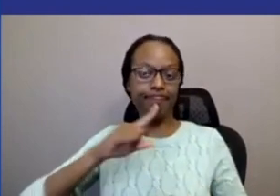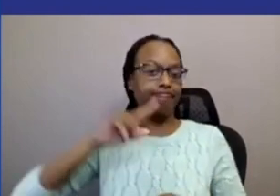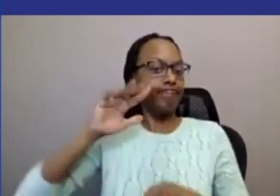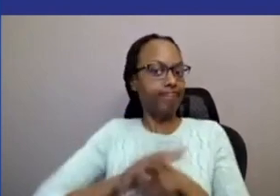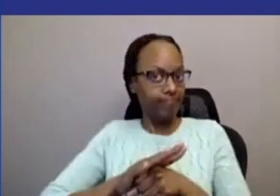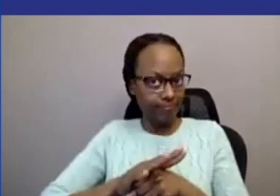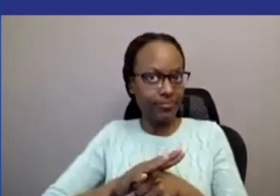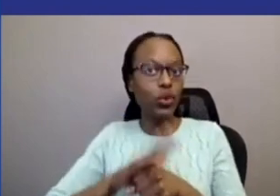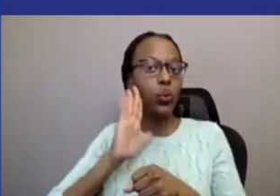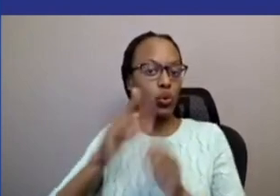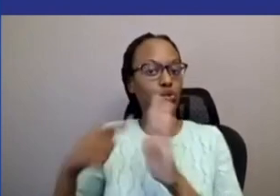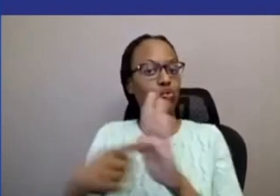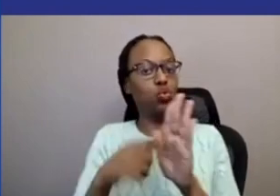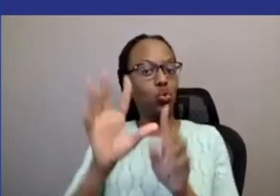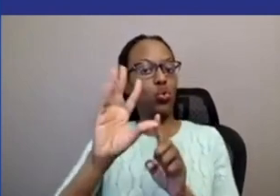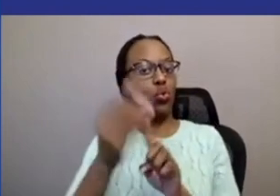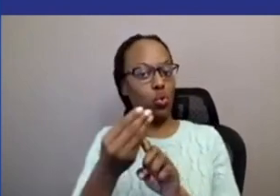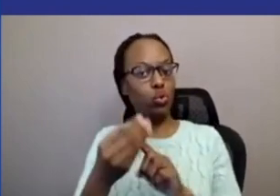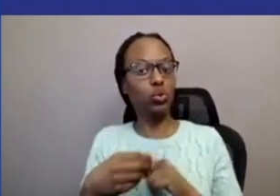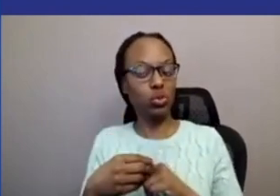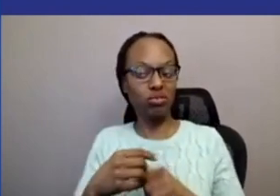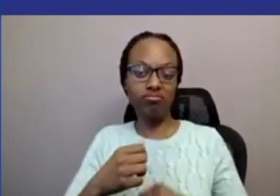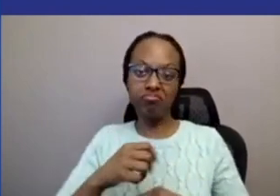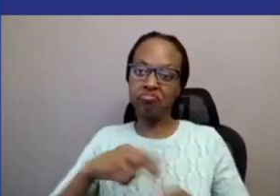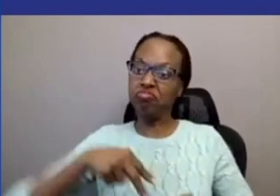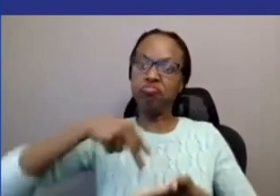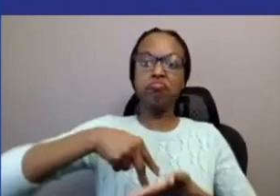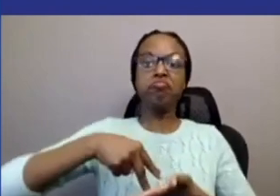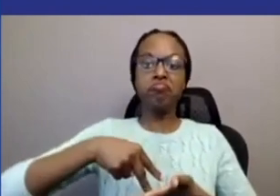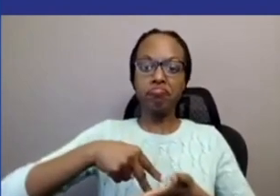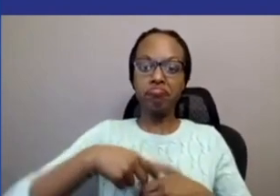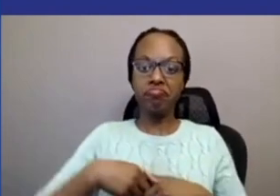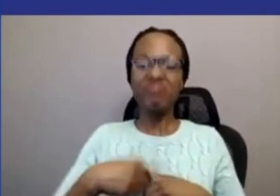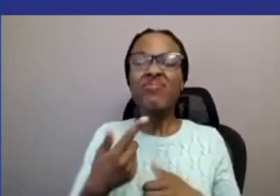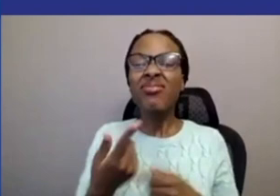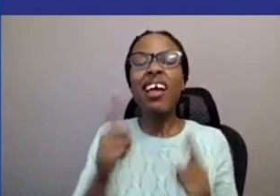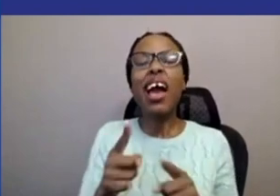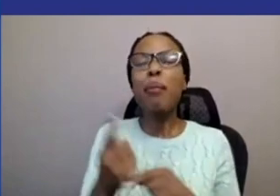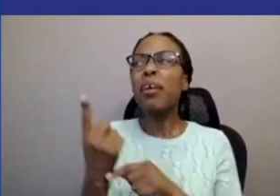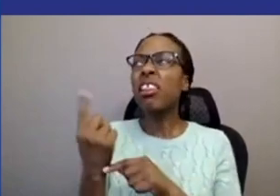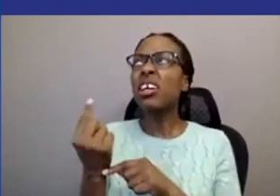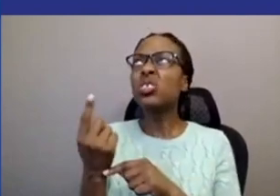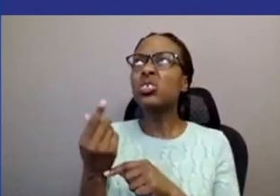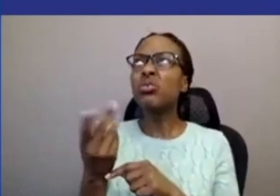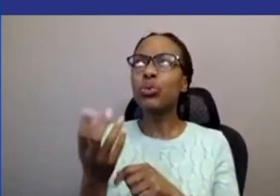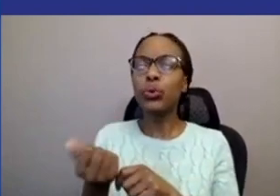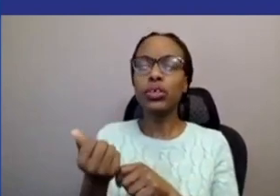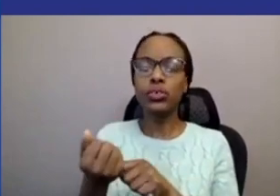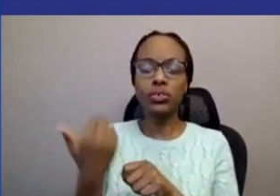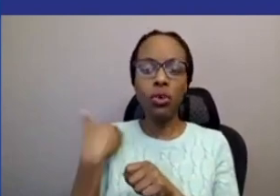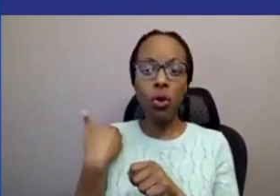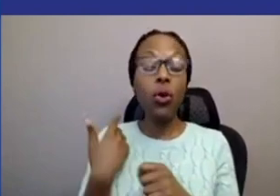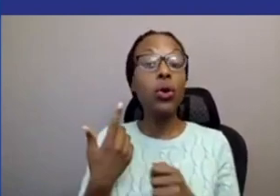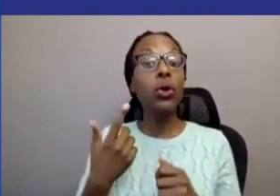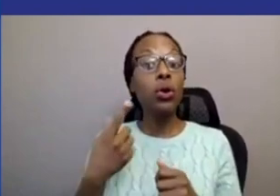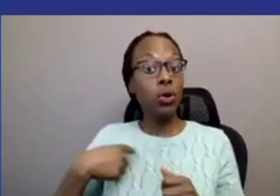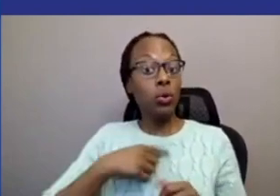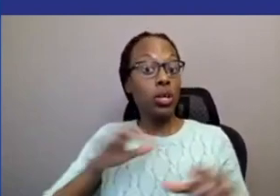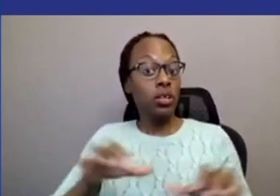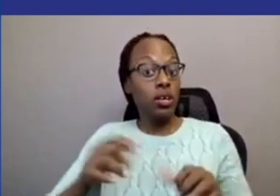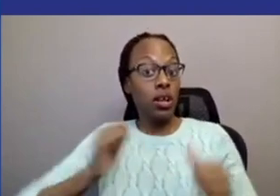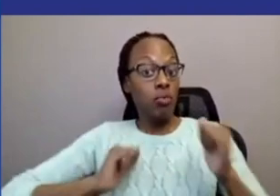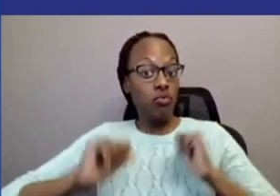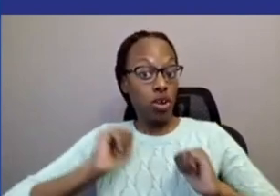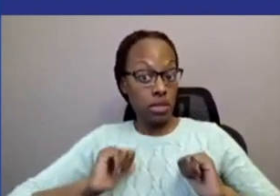in. And I had an incident last year where I did a, no, the year before, we did a performance and I was accused